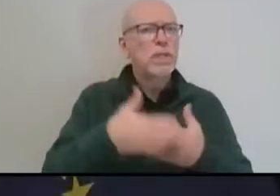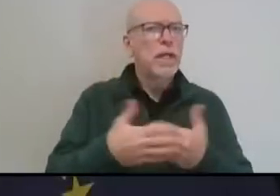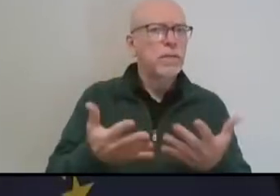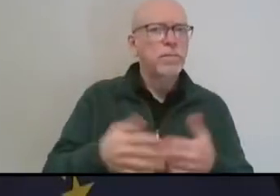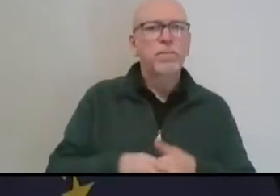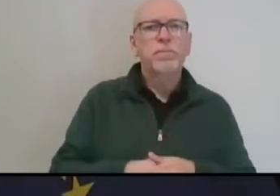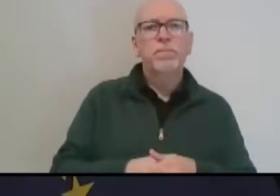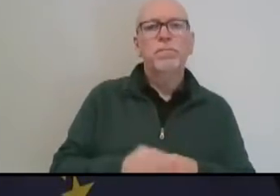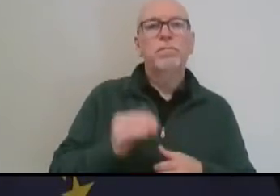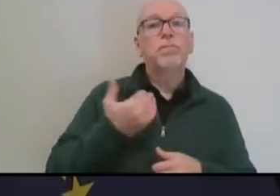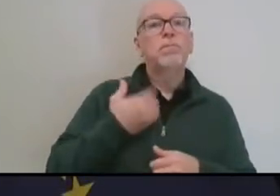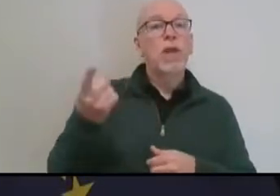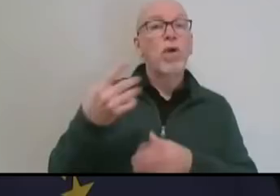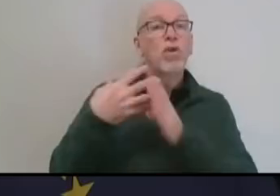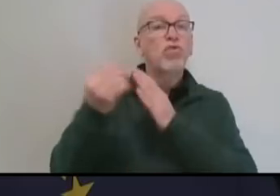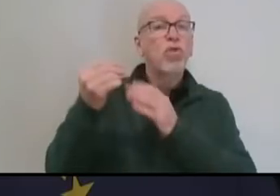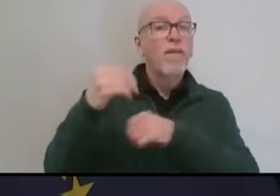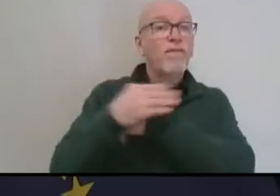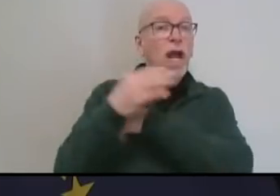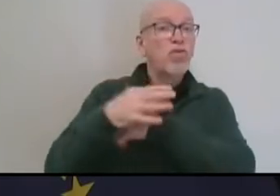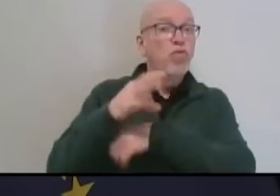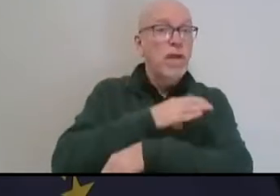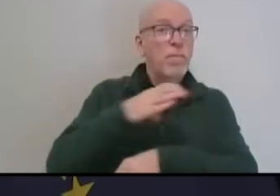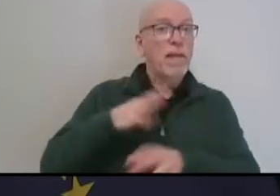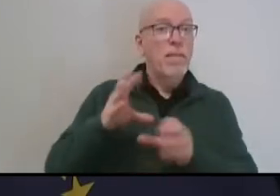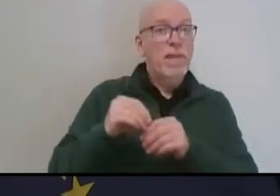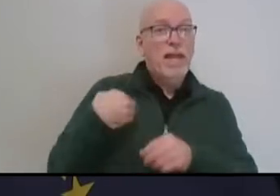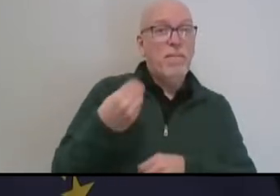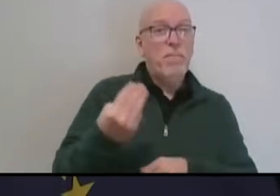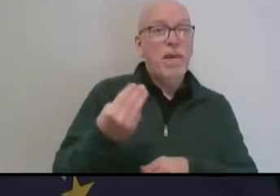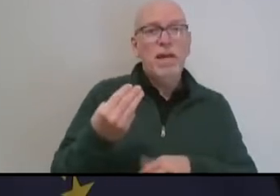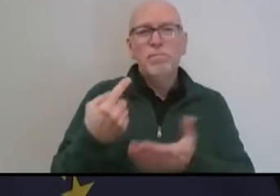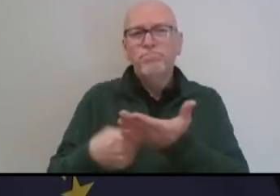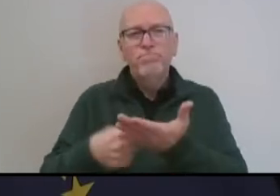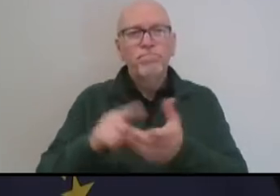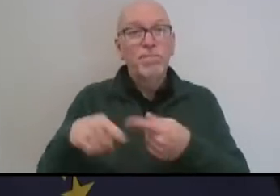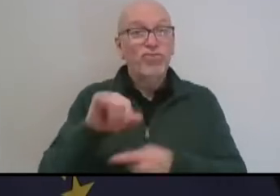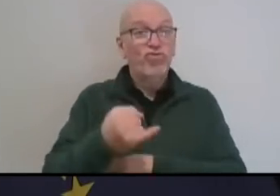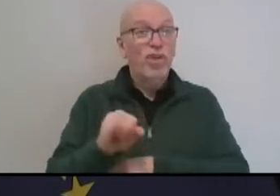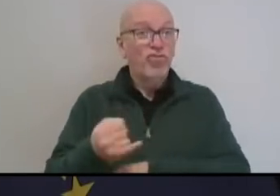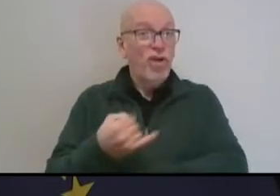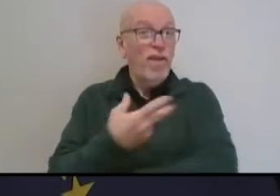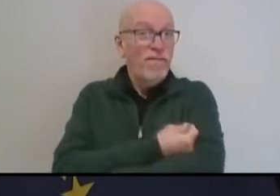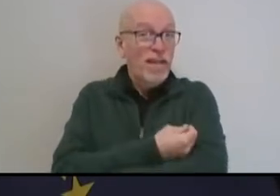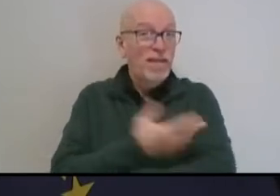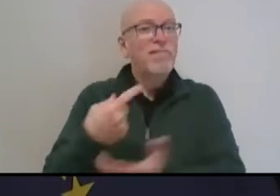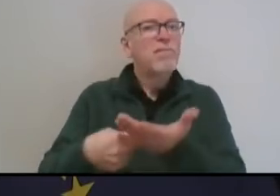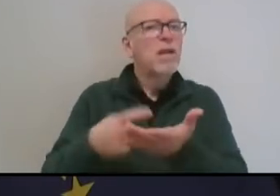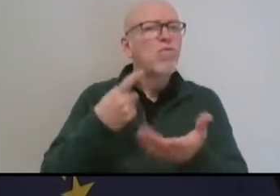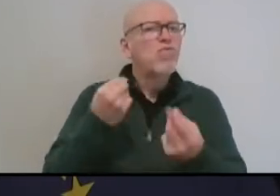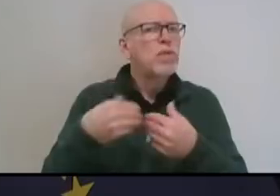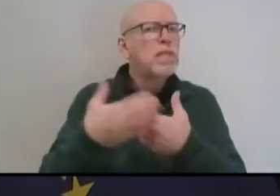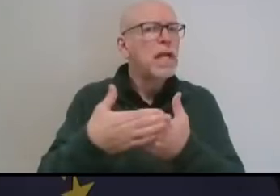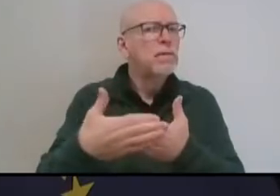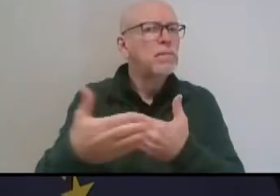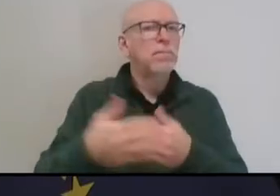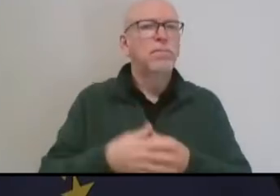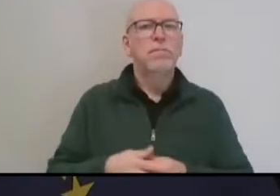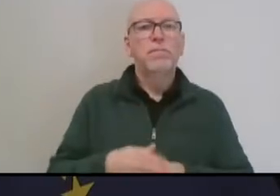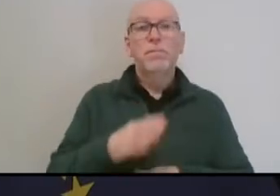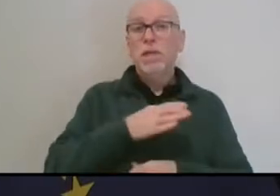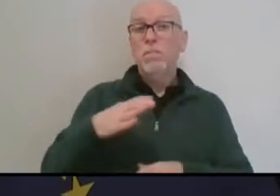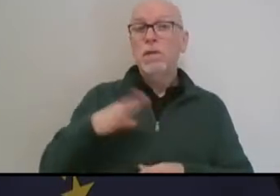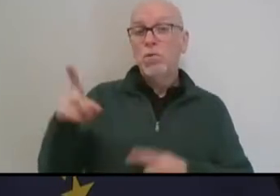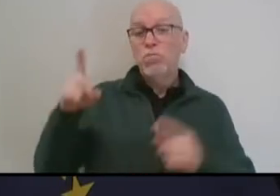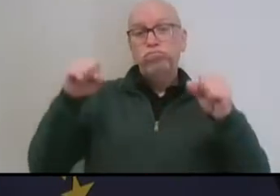Our external advisory committee met on Monday to review the Johnson & Johnson vaccine and discuss next steps. The committee's consensus was